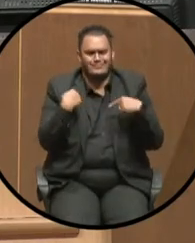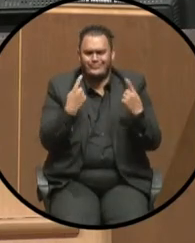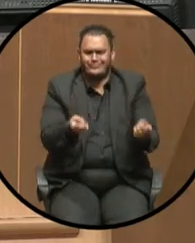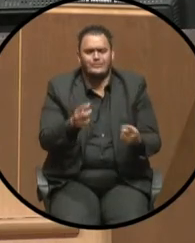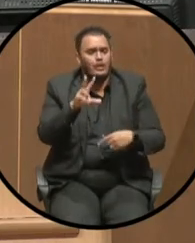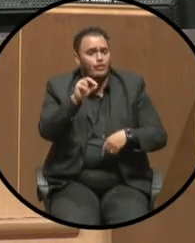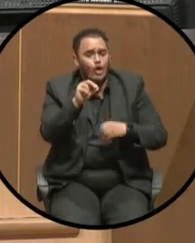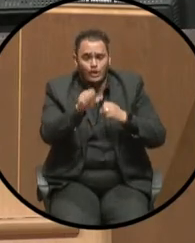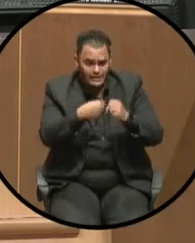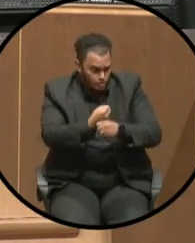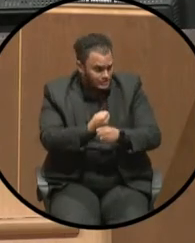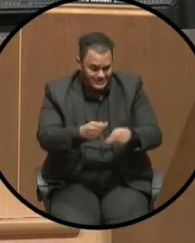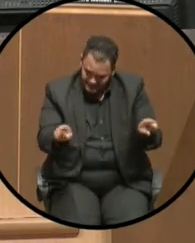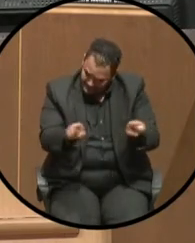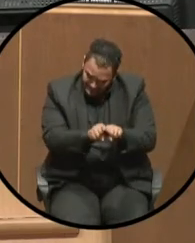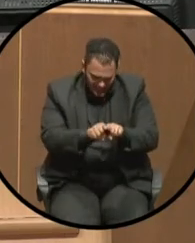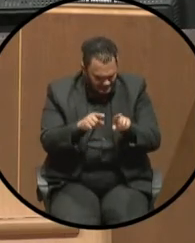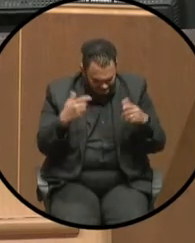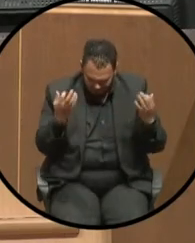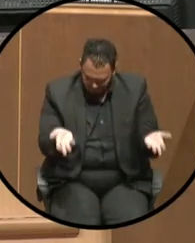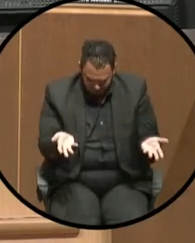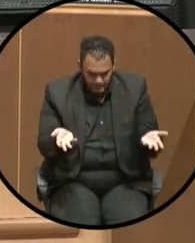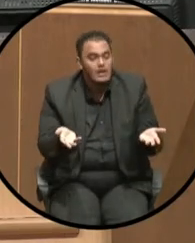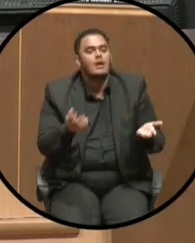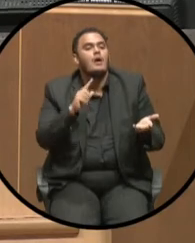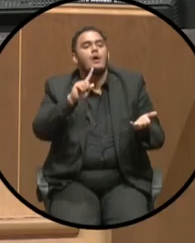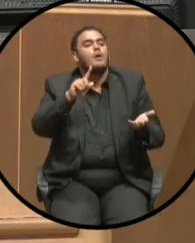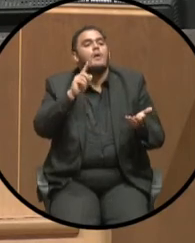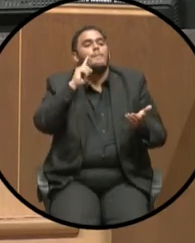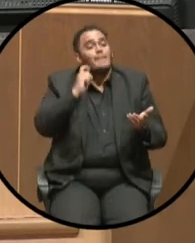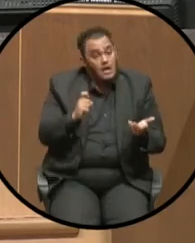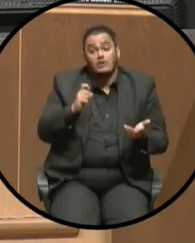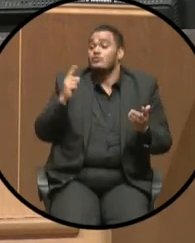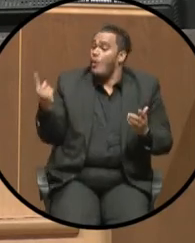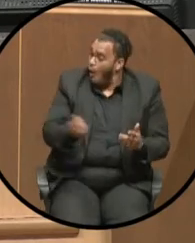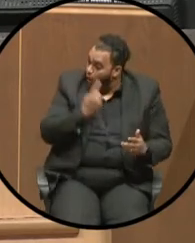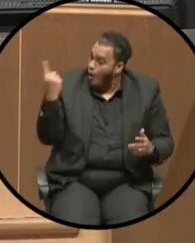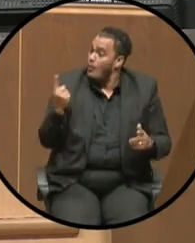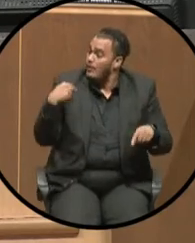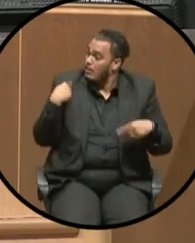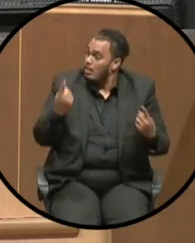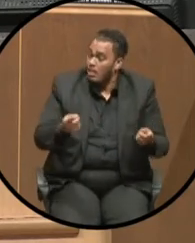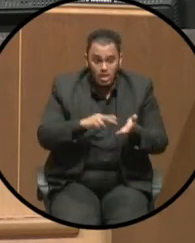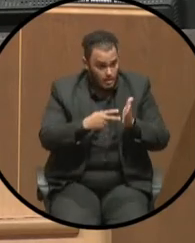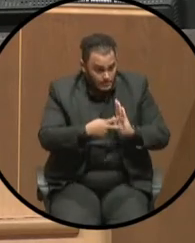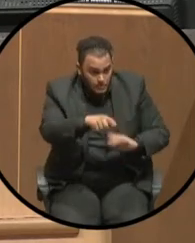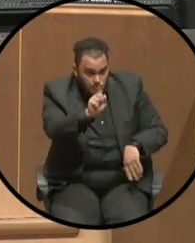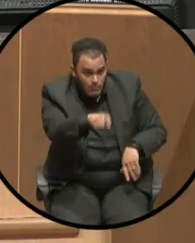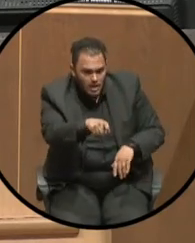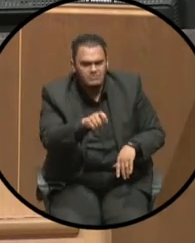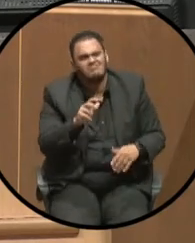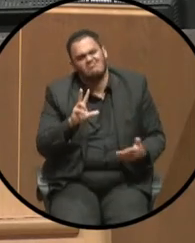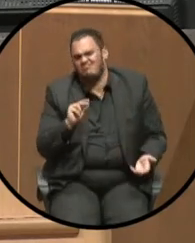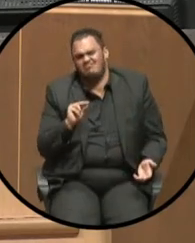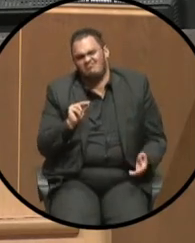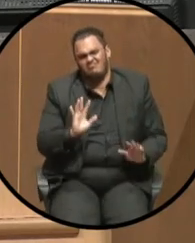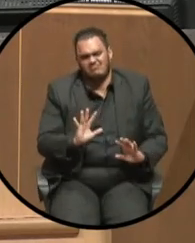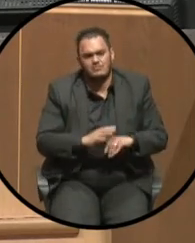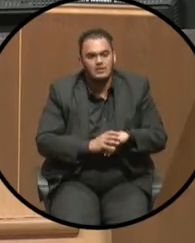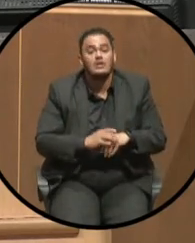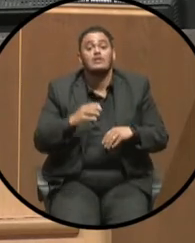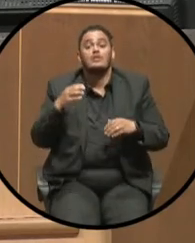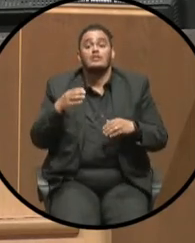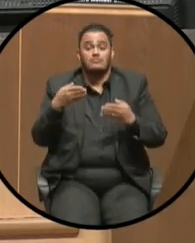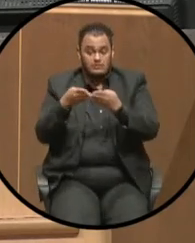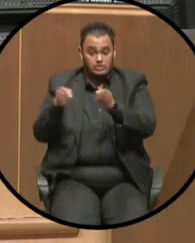been the practice. But we also know that just because we've always done something doesn't mean we always need to do it. Our general counsel checked and found